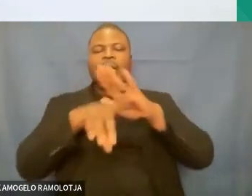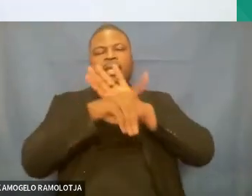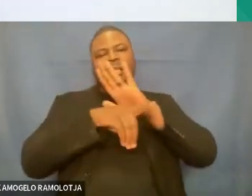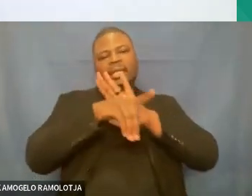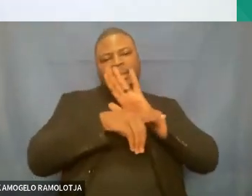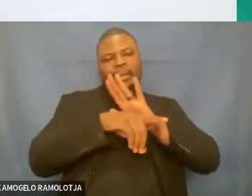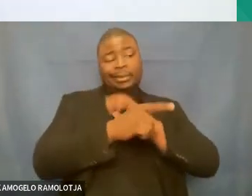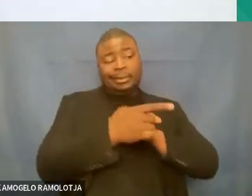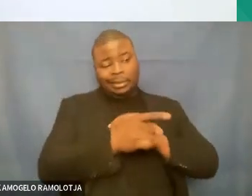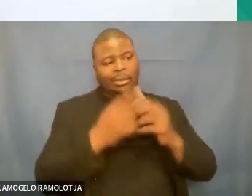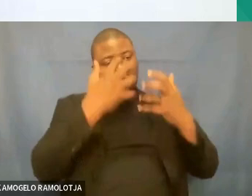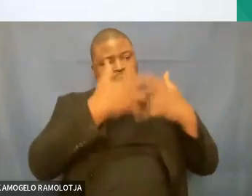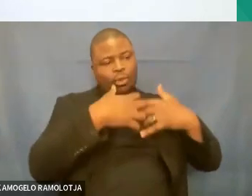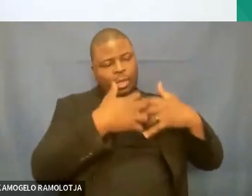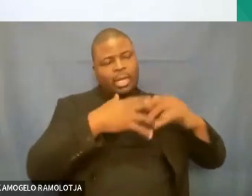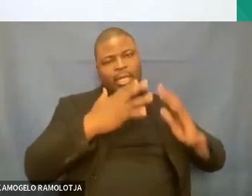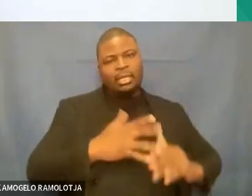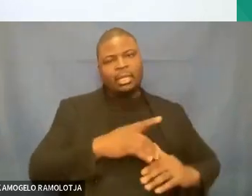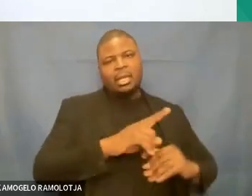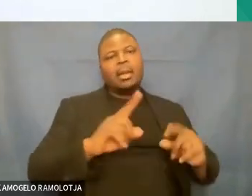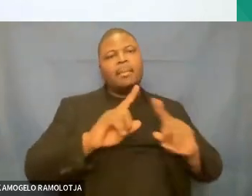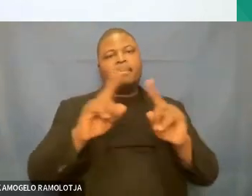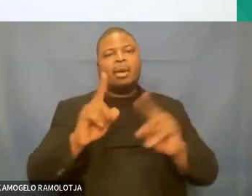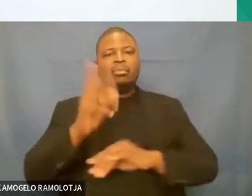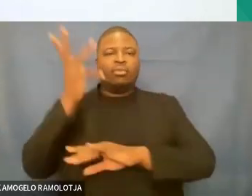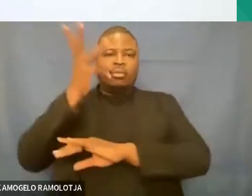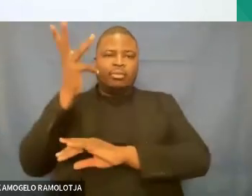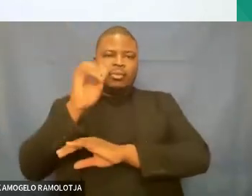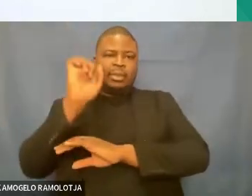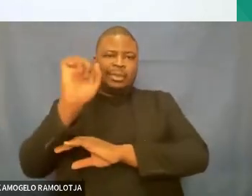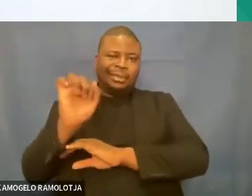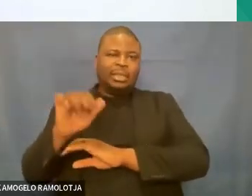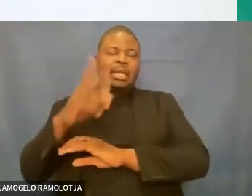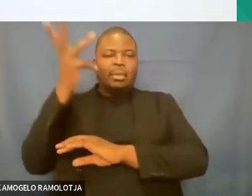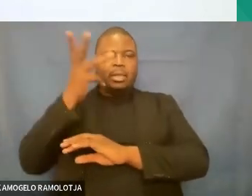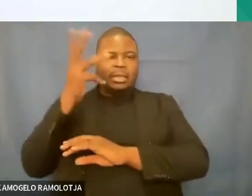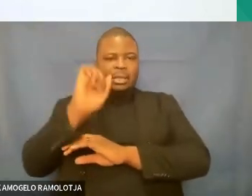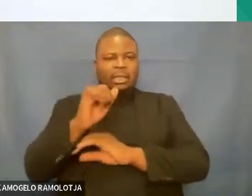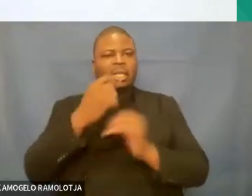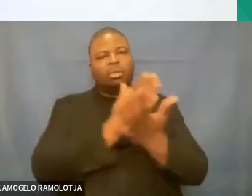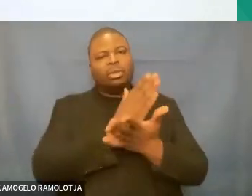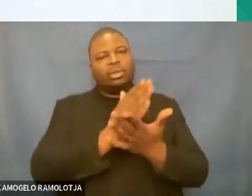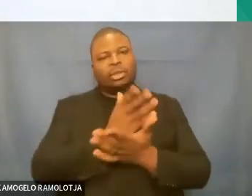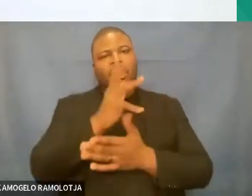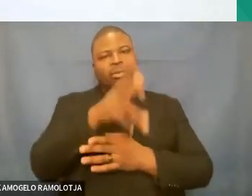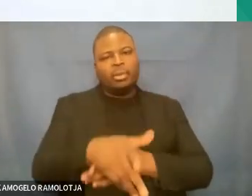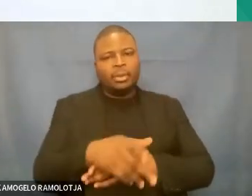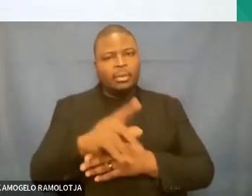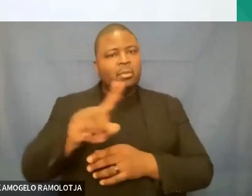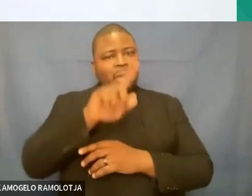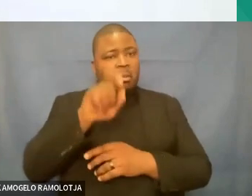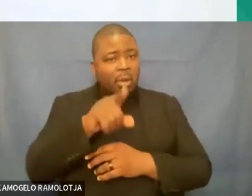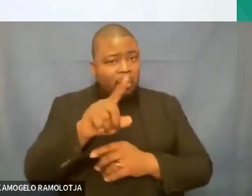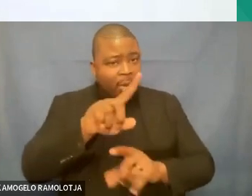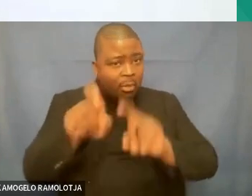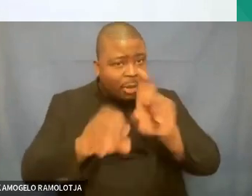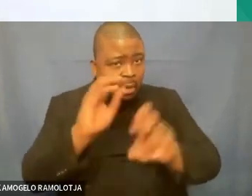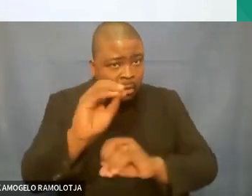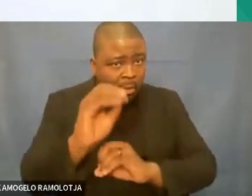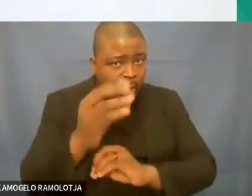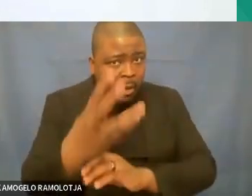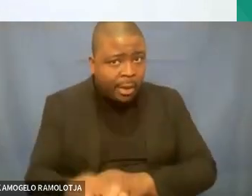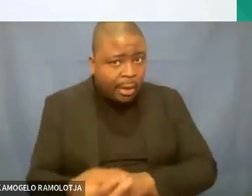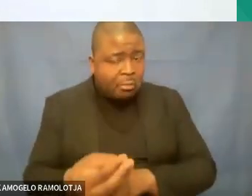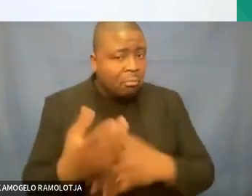That's the data, and we'll be sharing the presentations. I just want to note, is there any further questions? I'm not noting any other questions